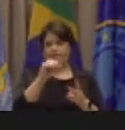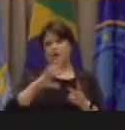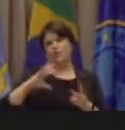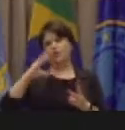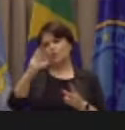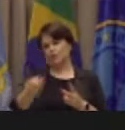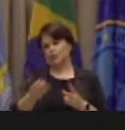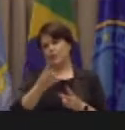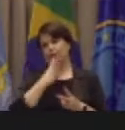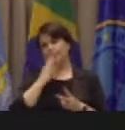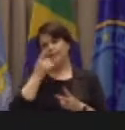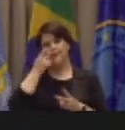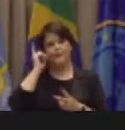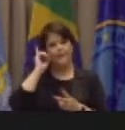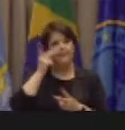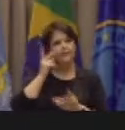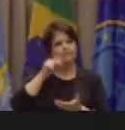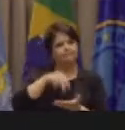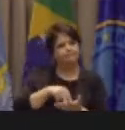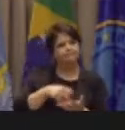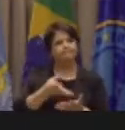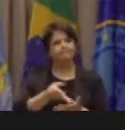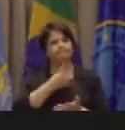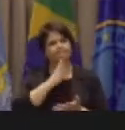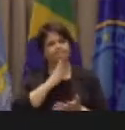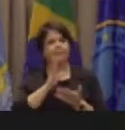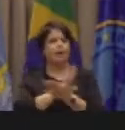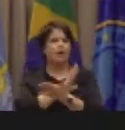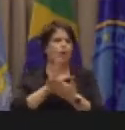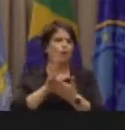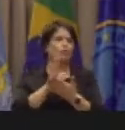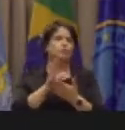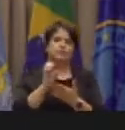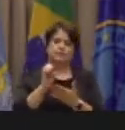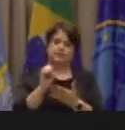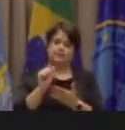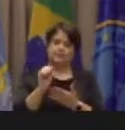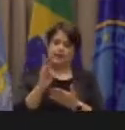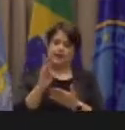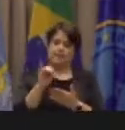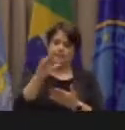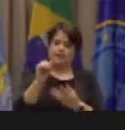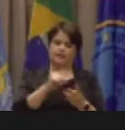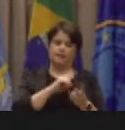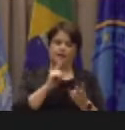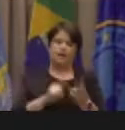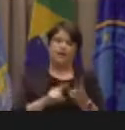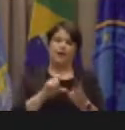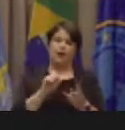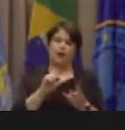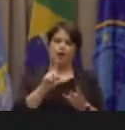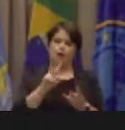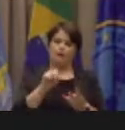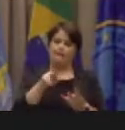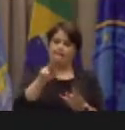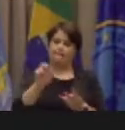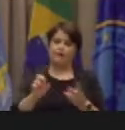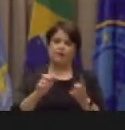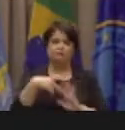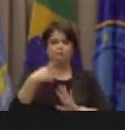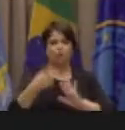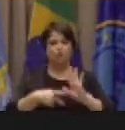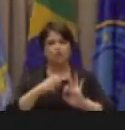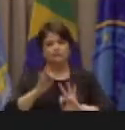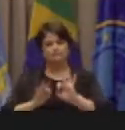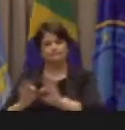who everyone knows. Yesterday you had the opportunity to meet her, and Sabrina Lovani, the administrative part of